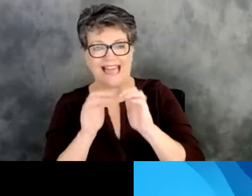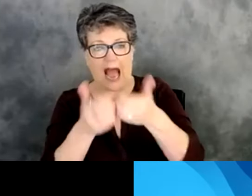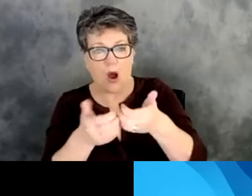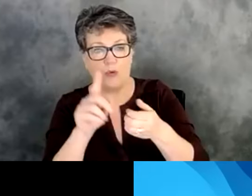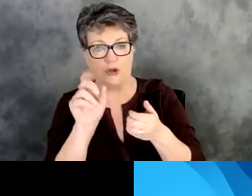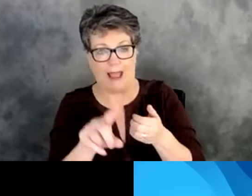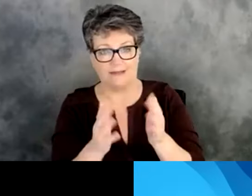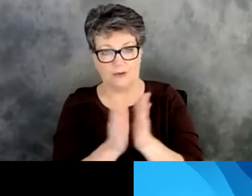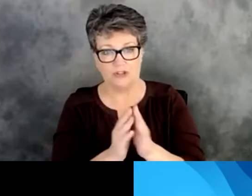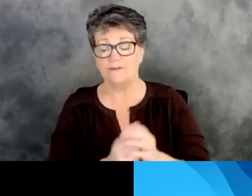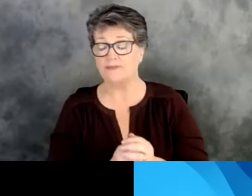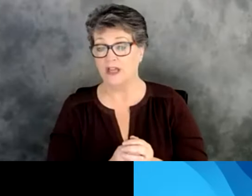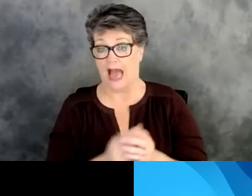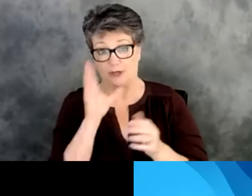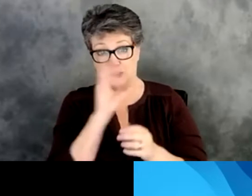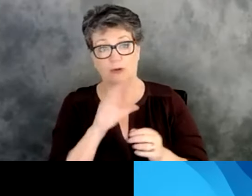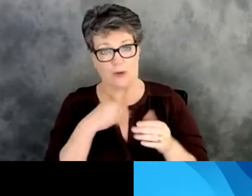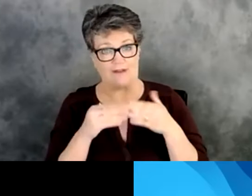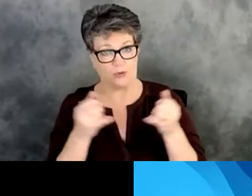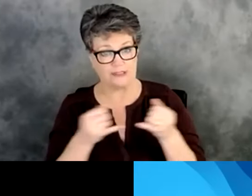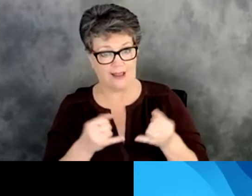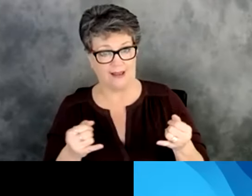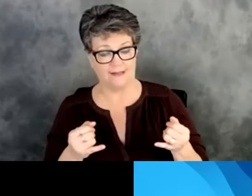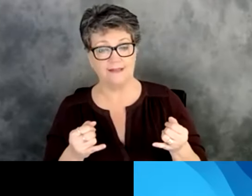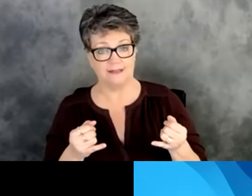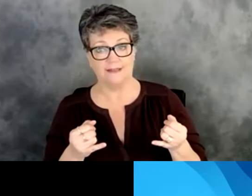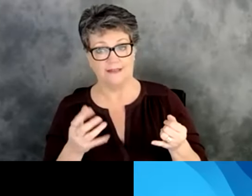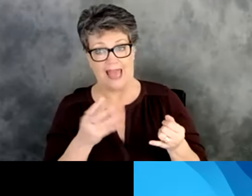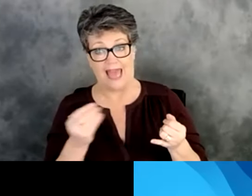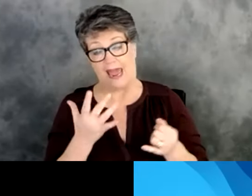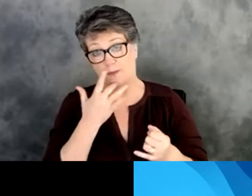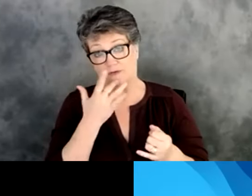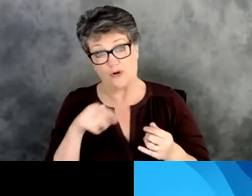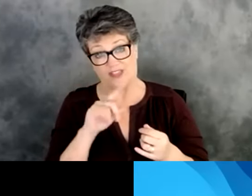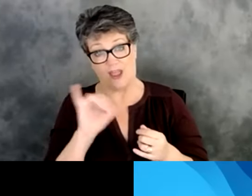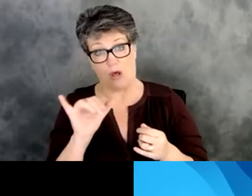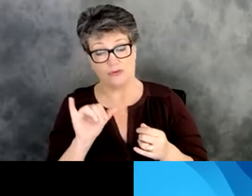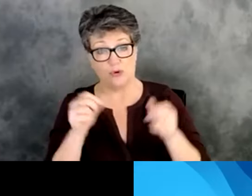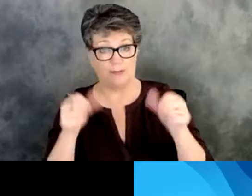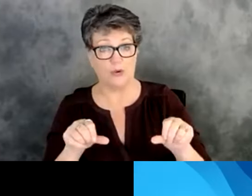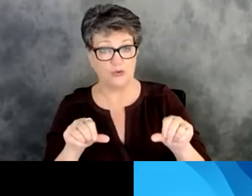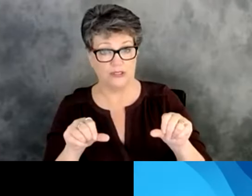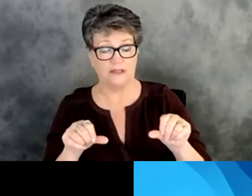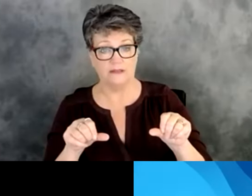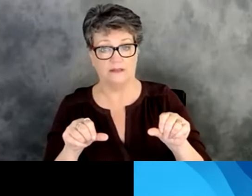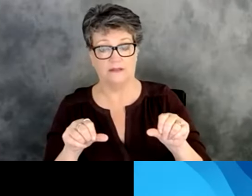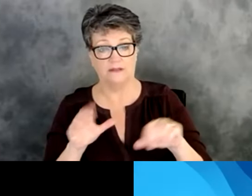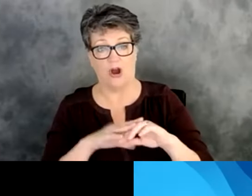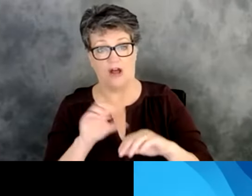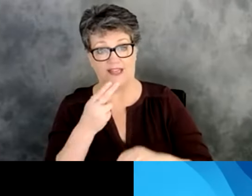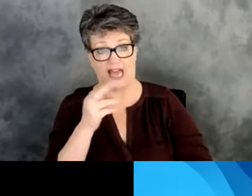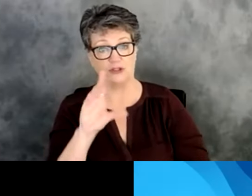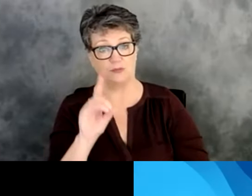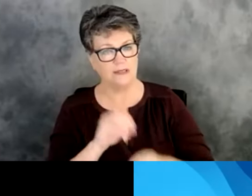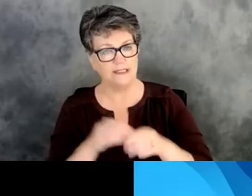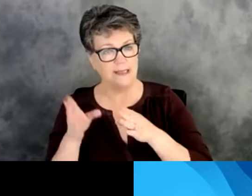assuming we do have those guidelines and could, and I would prefer that they also be posted on the dashboard in some